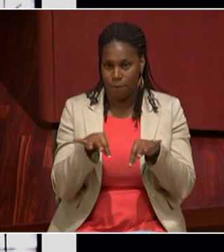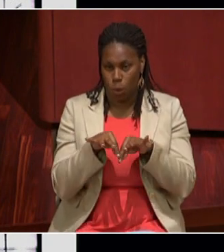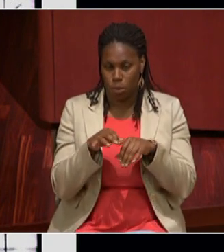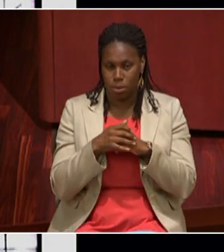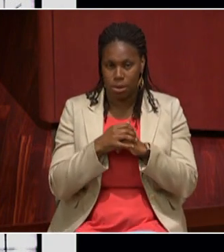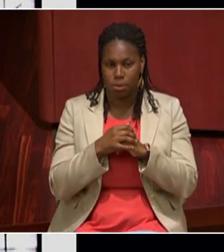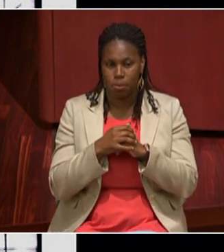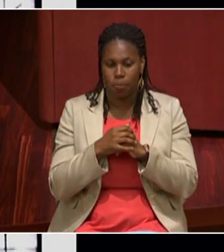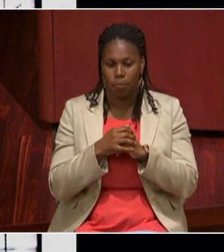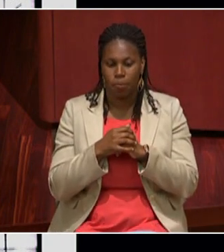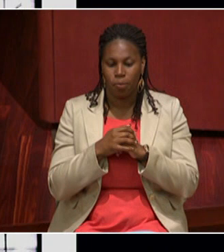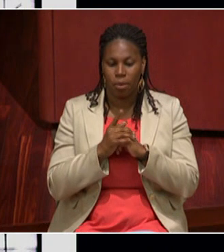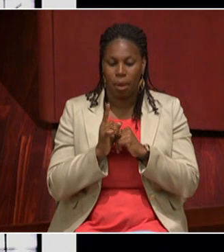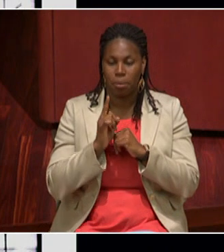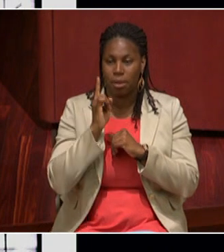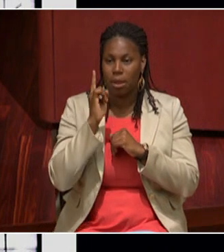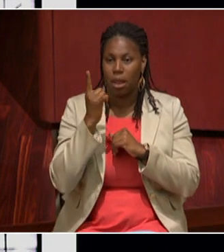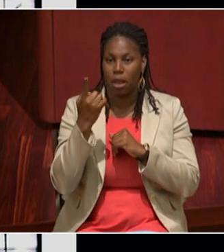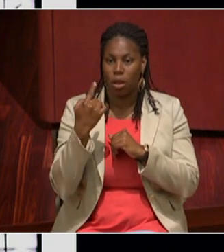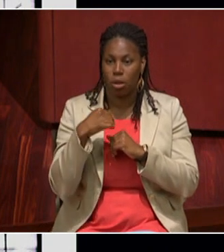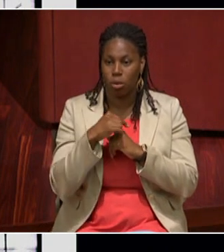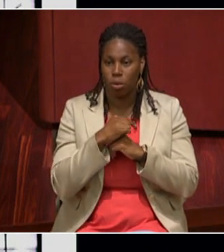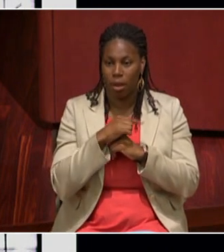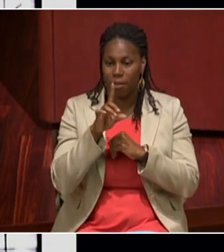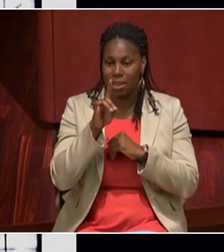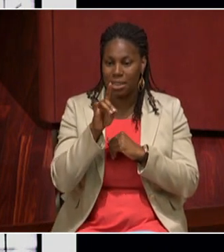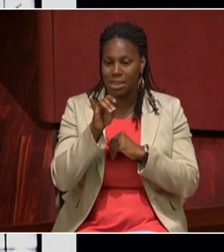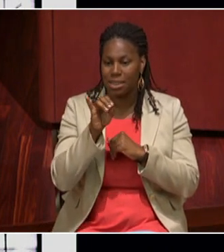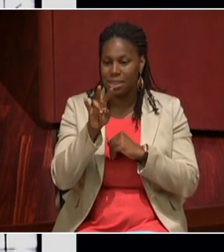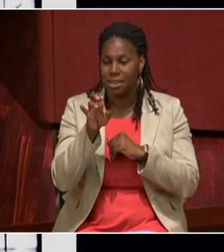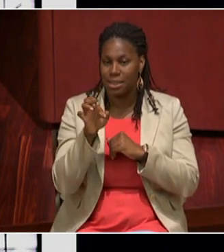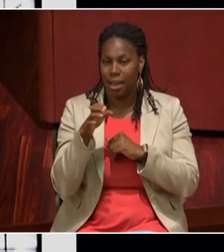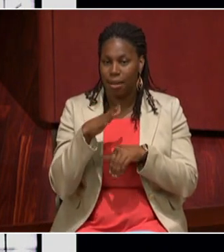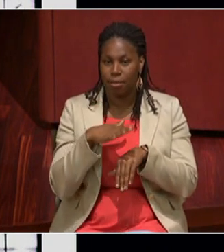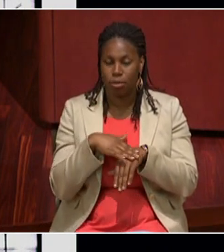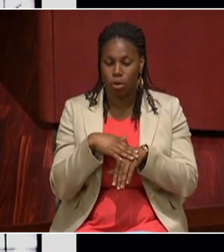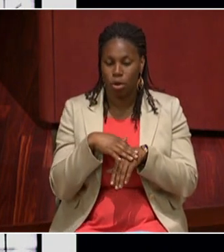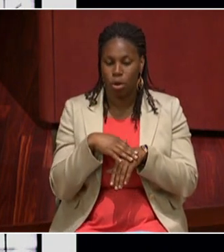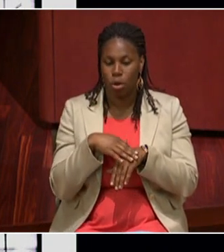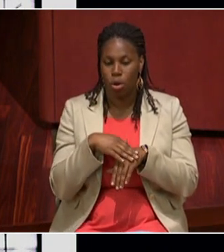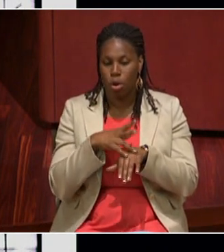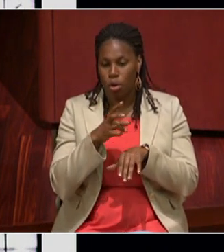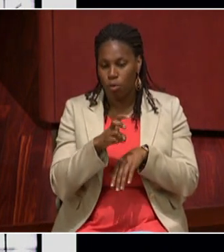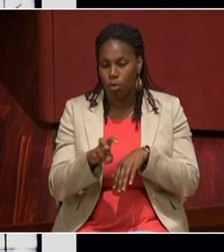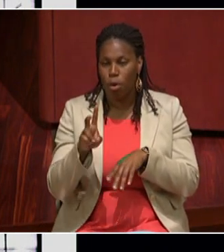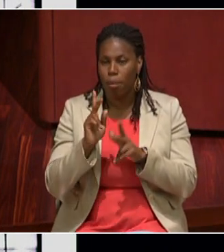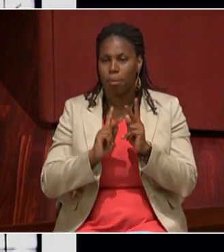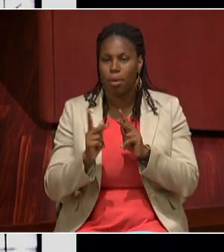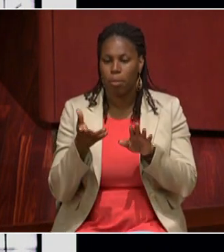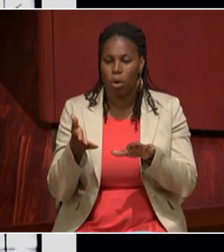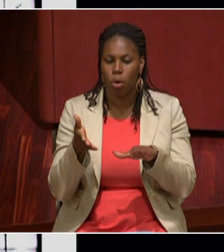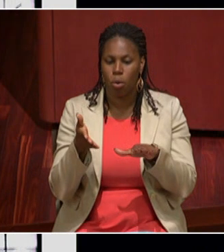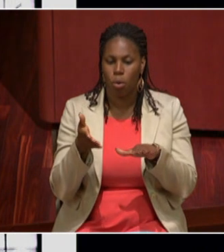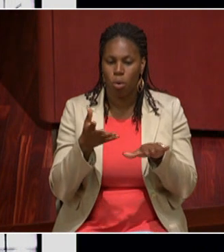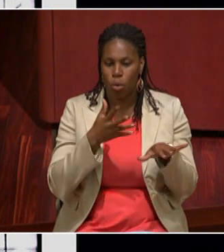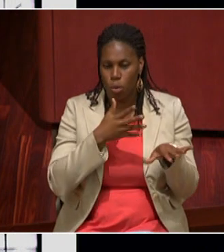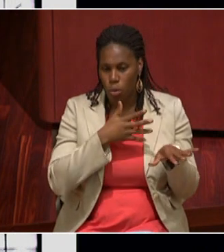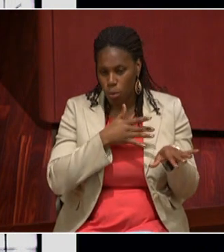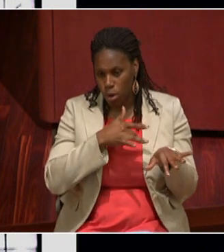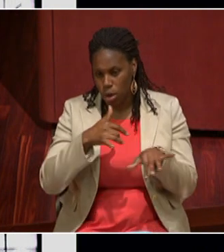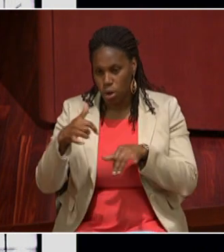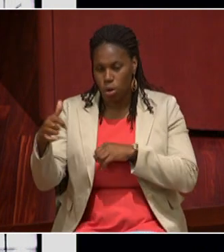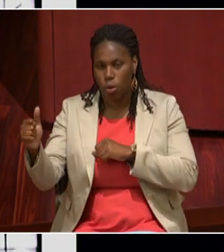And up here we have a died on voyage category. So that means that people were passing away during travel frequently